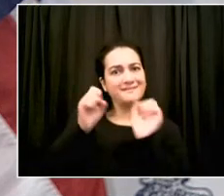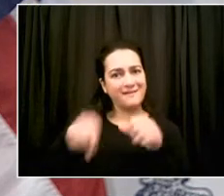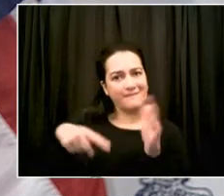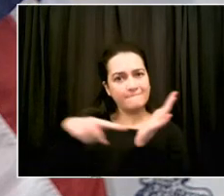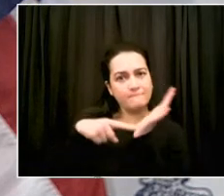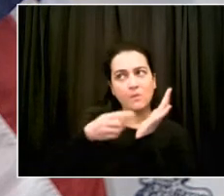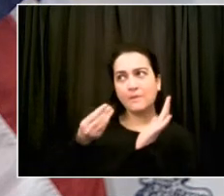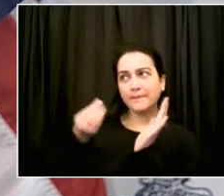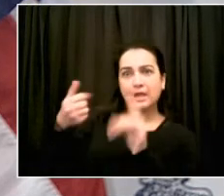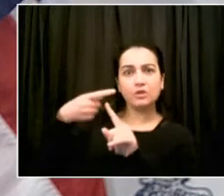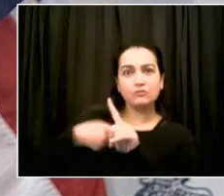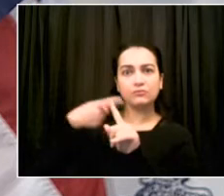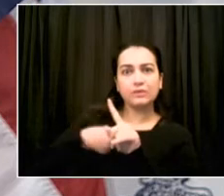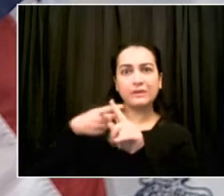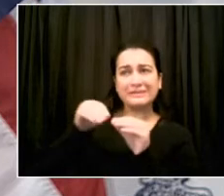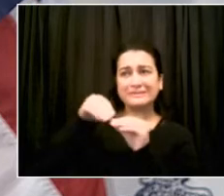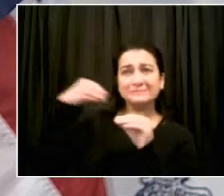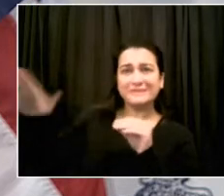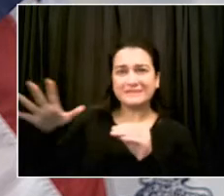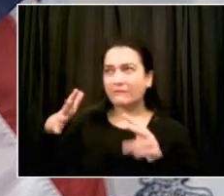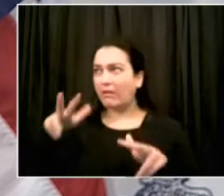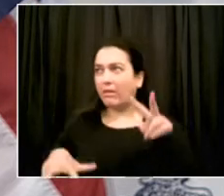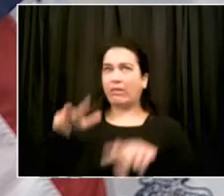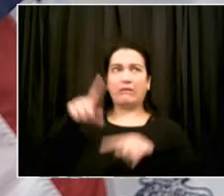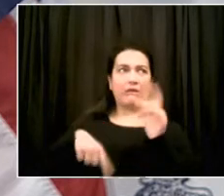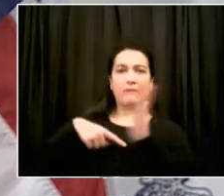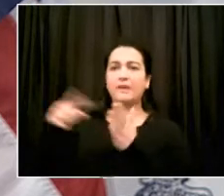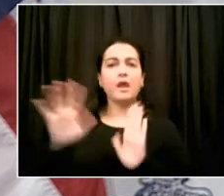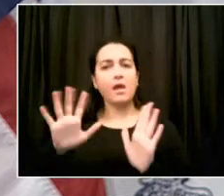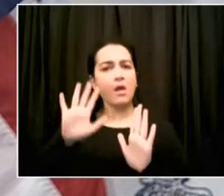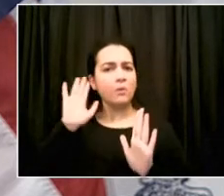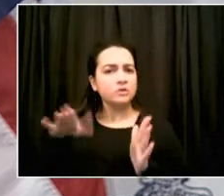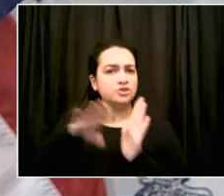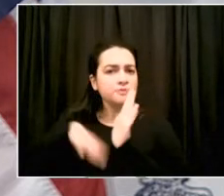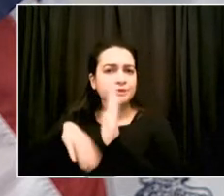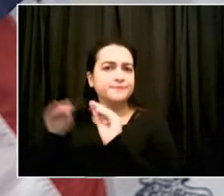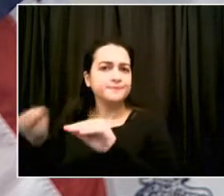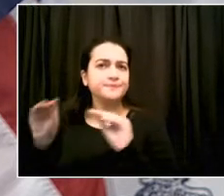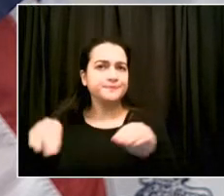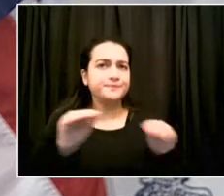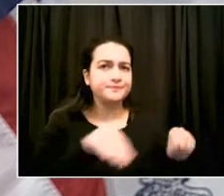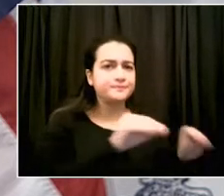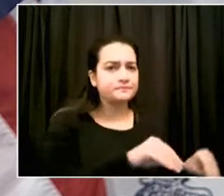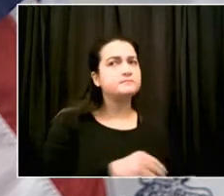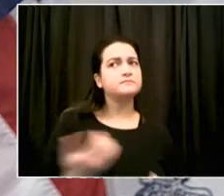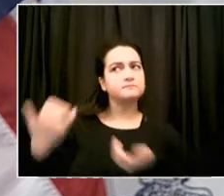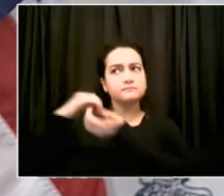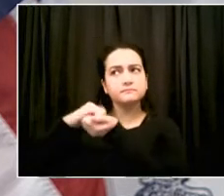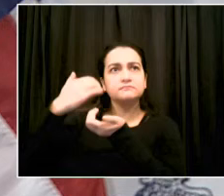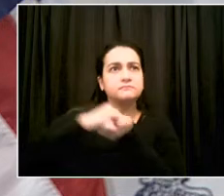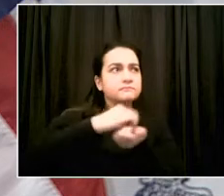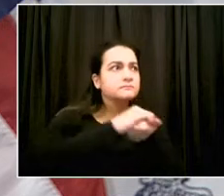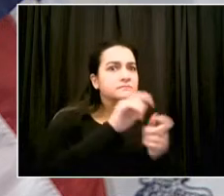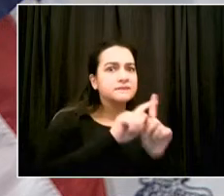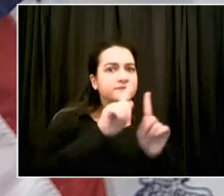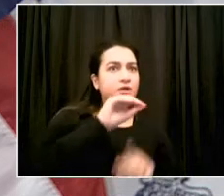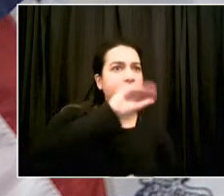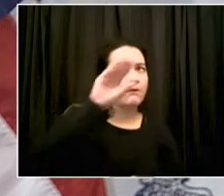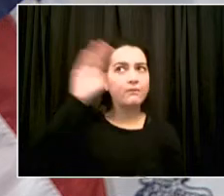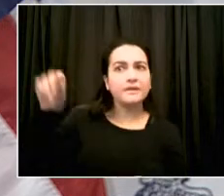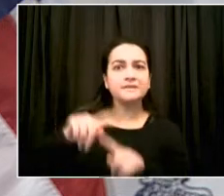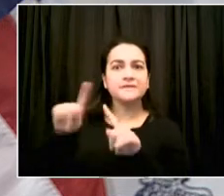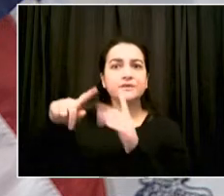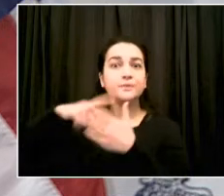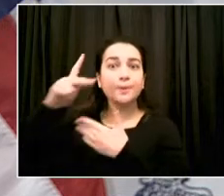HPD, HDC, EDC, all the wonderful city agencies who make this work happen all the time.